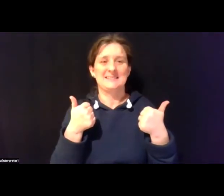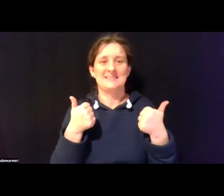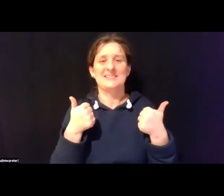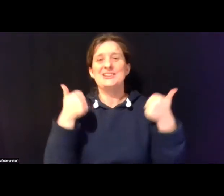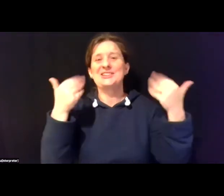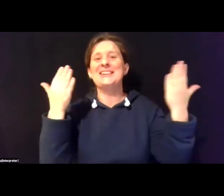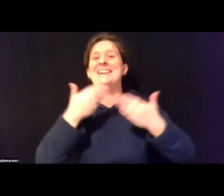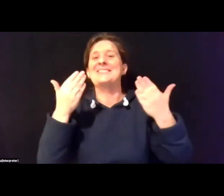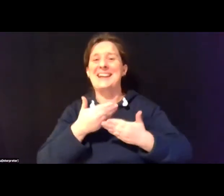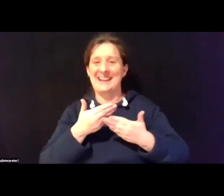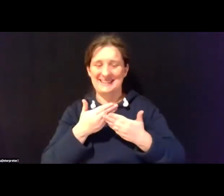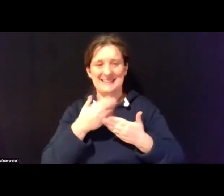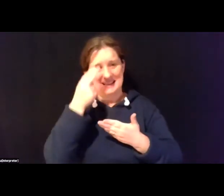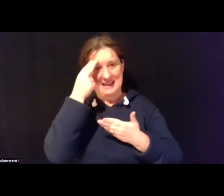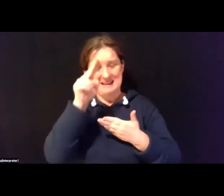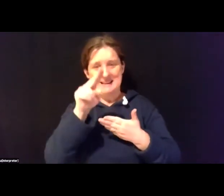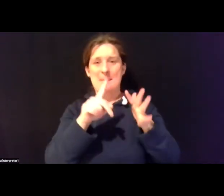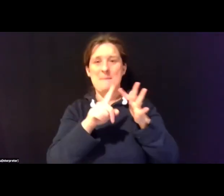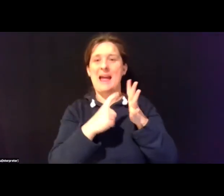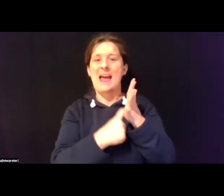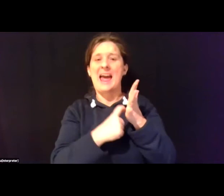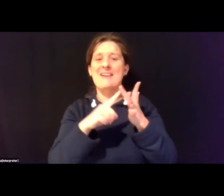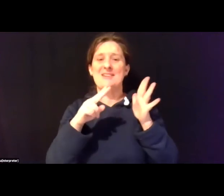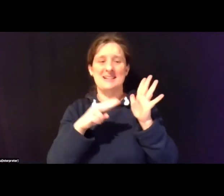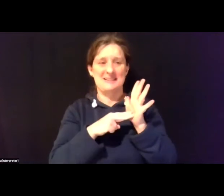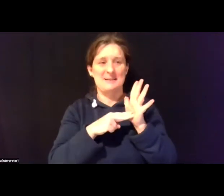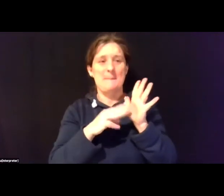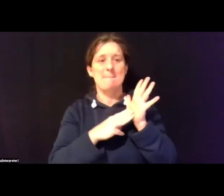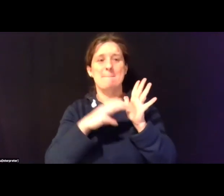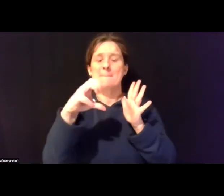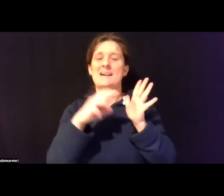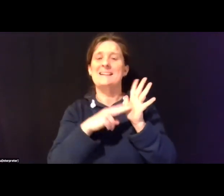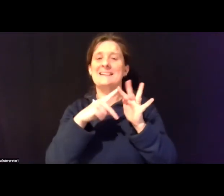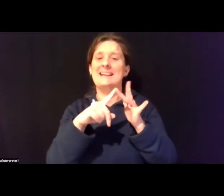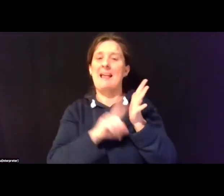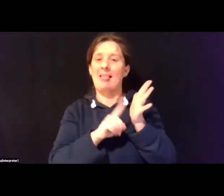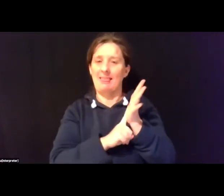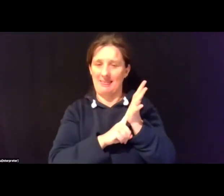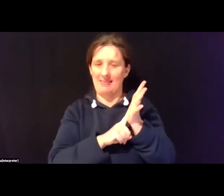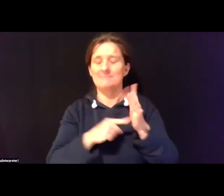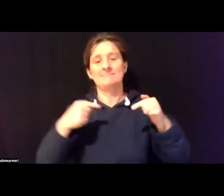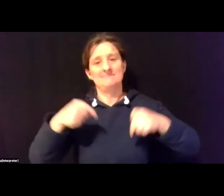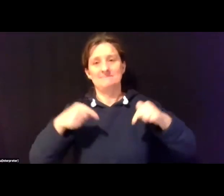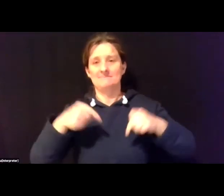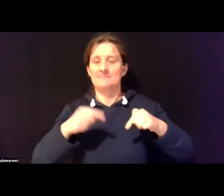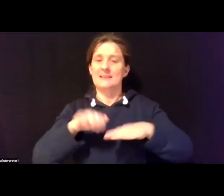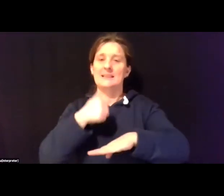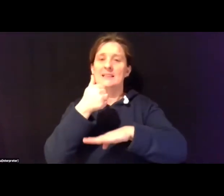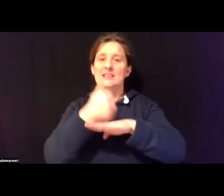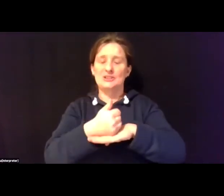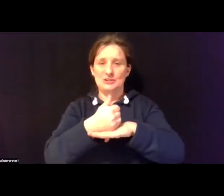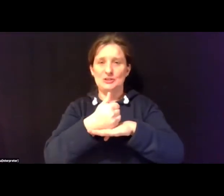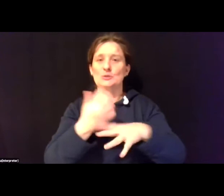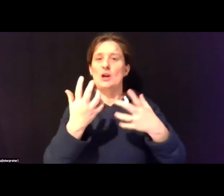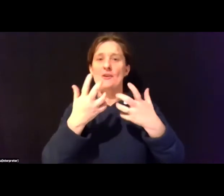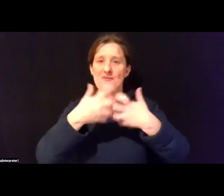evening, everyone. My name is Erin McNeil, and I'm here to welcome you tonight to our Institute of Physics Prestige Talk